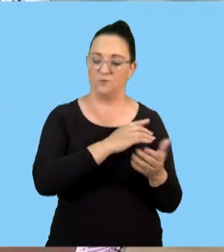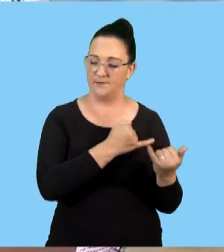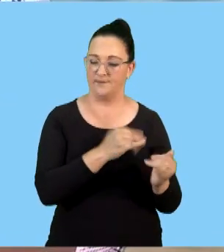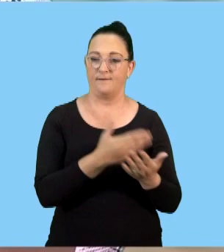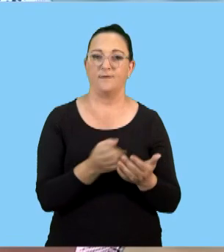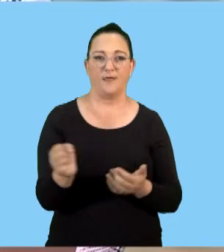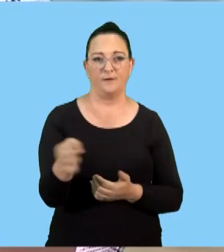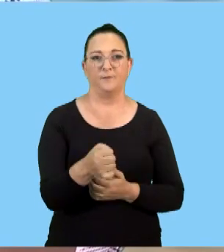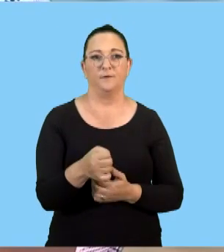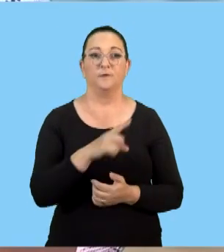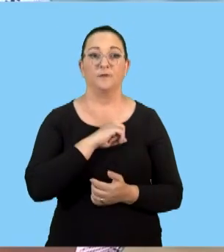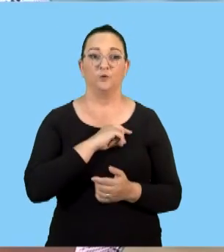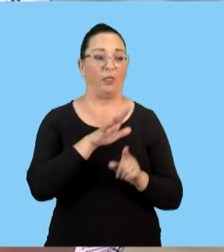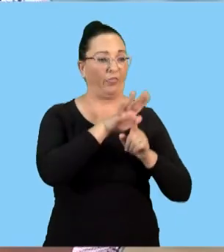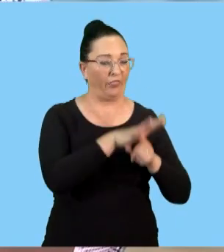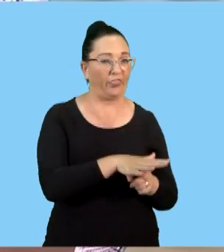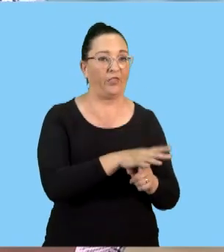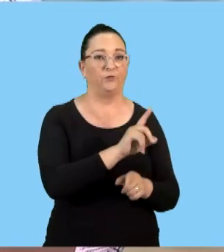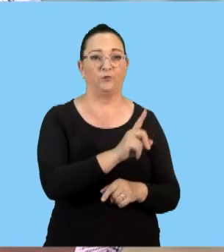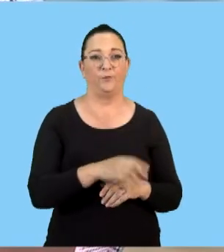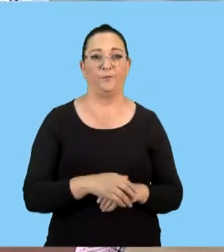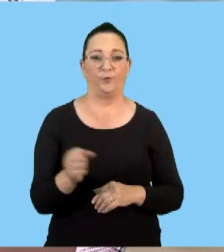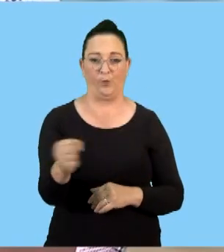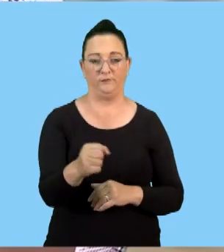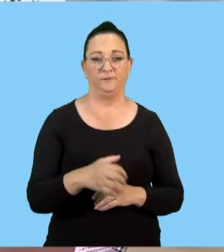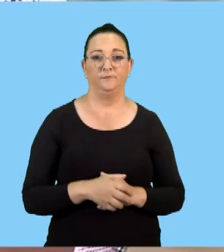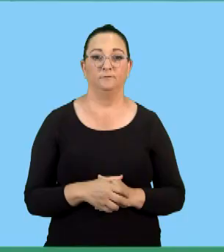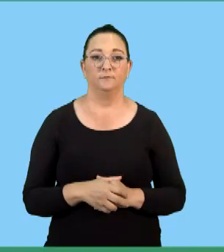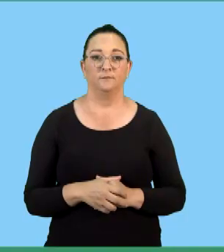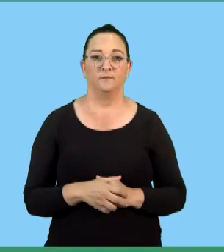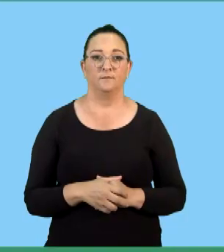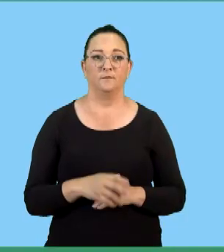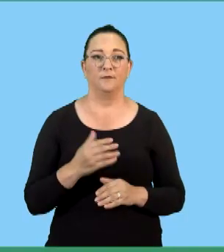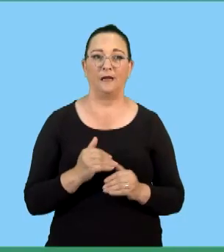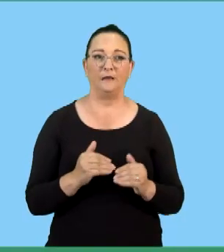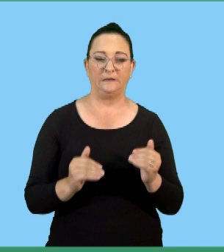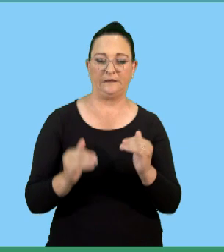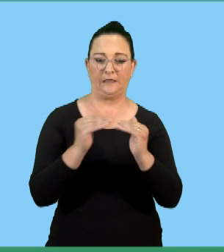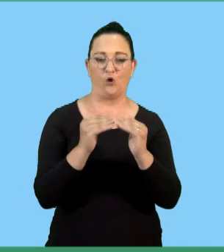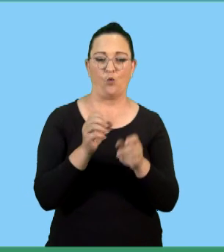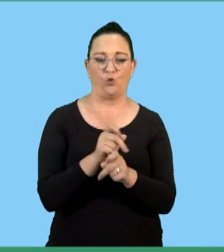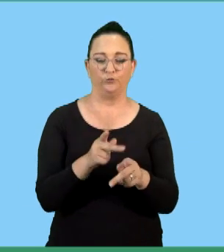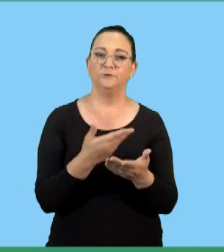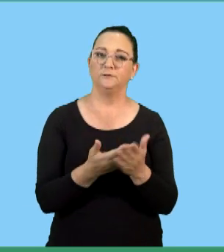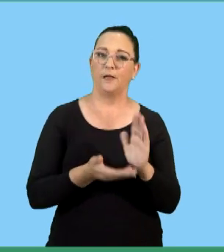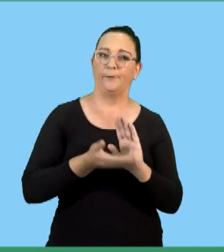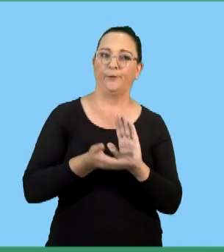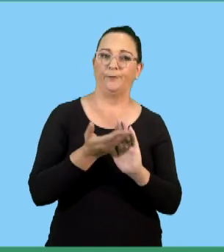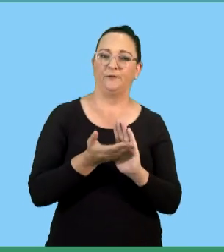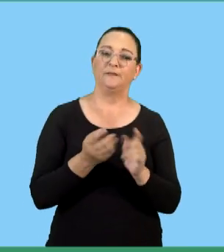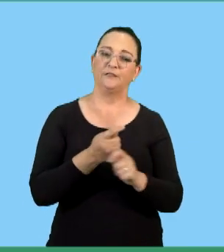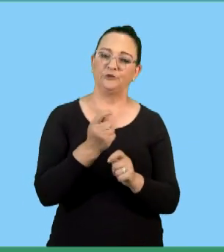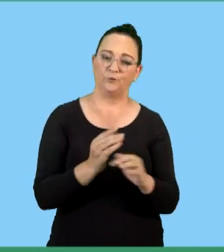need to guard against discriminatory appointments. Promote equal opportunities and fair